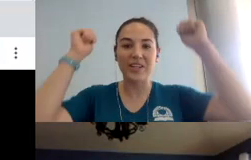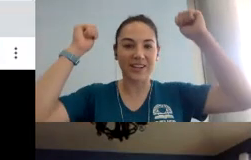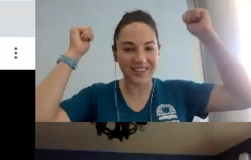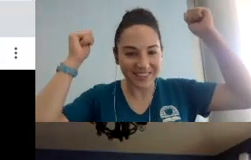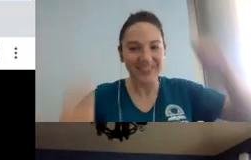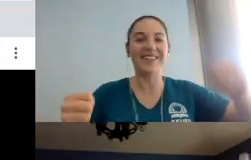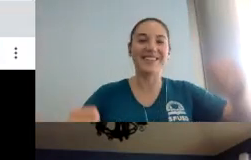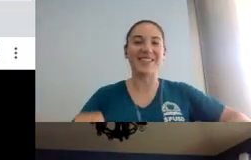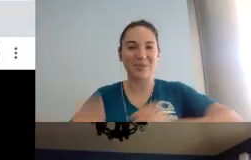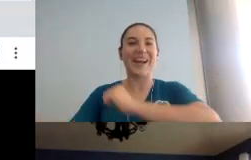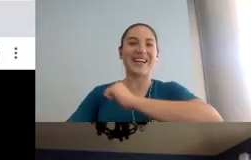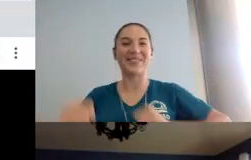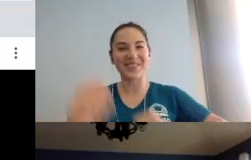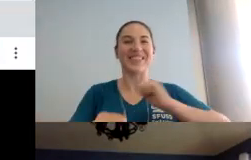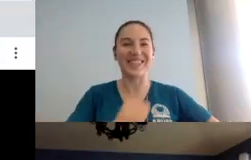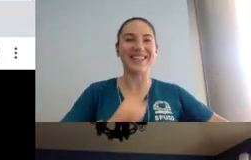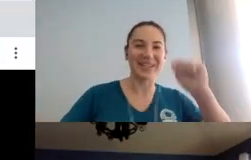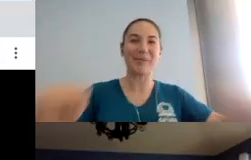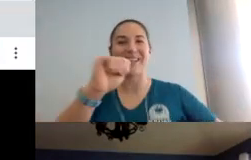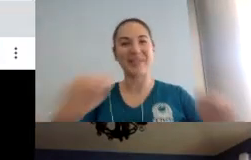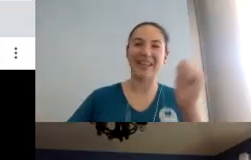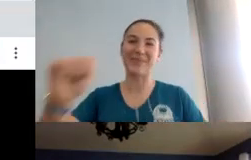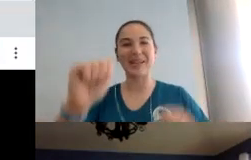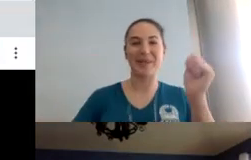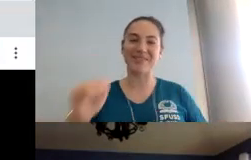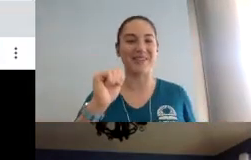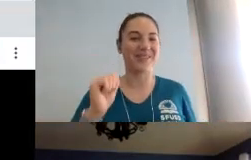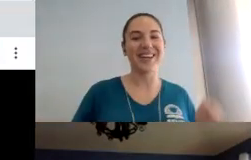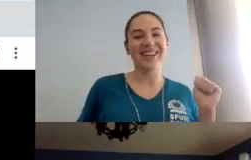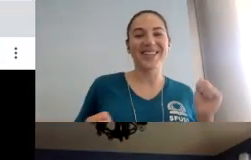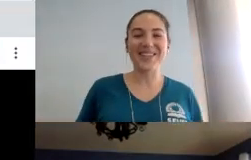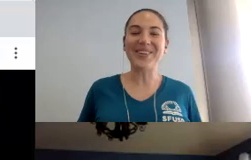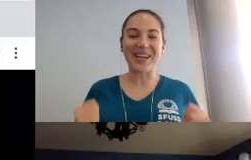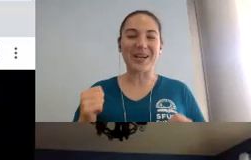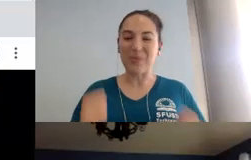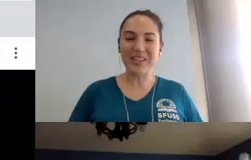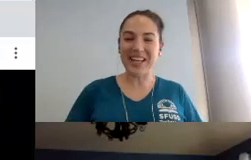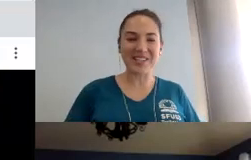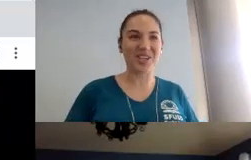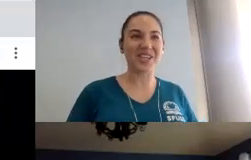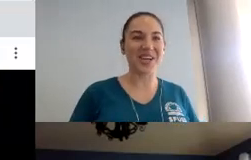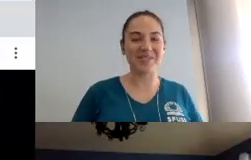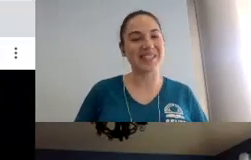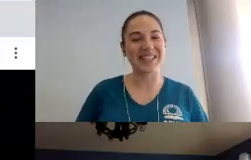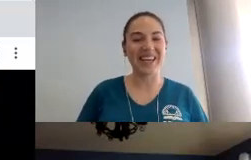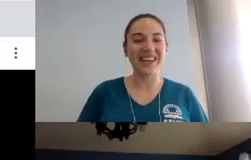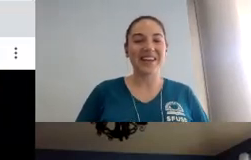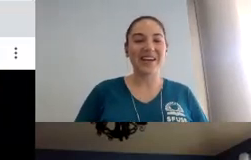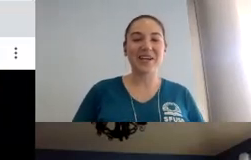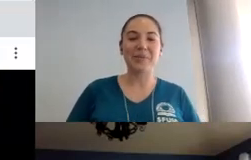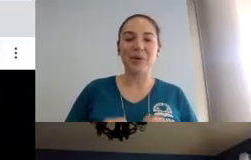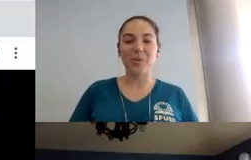Yes, we are on track. I'm so excited. 10 more minutes and we got the right amount of stuff. So one last chat check for